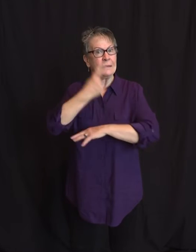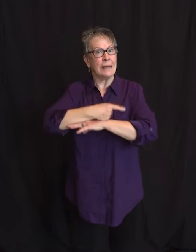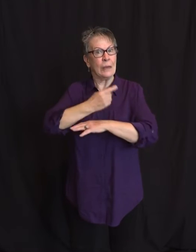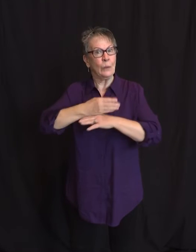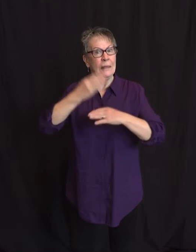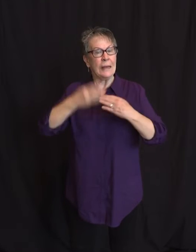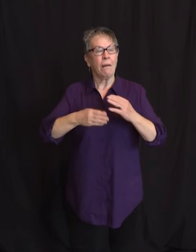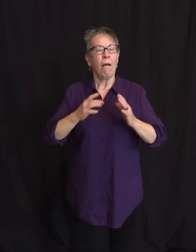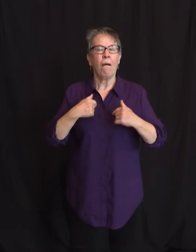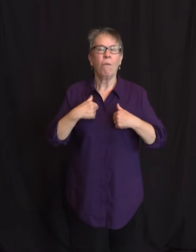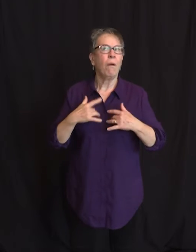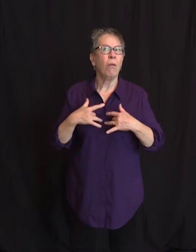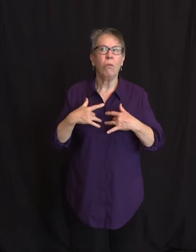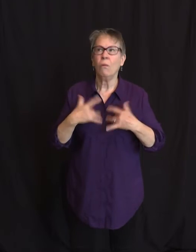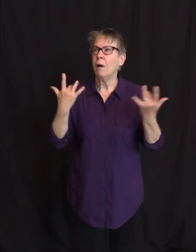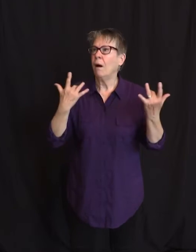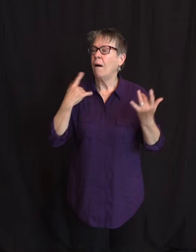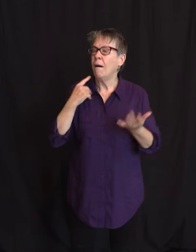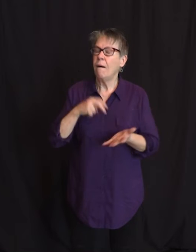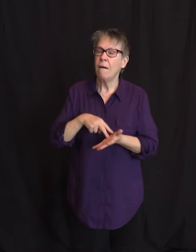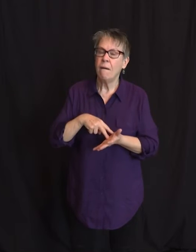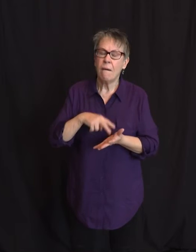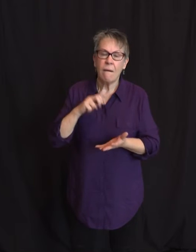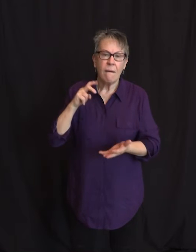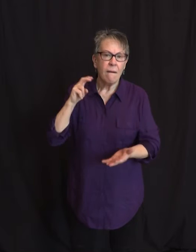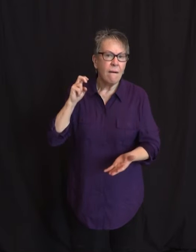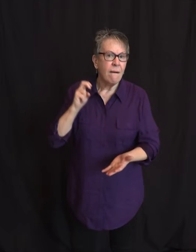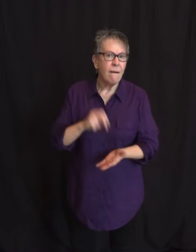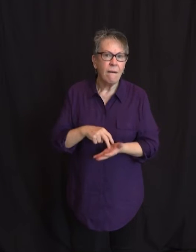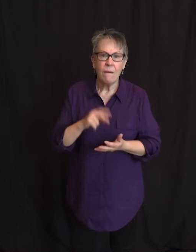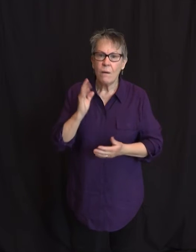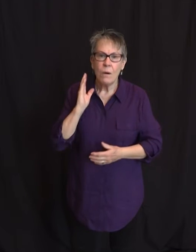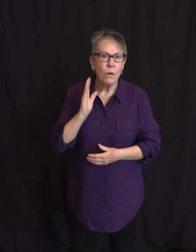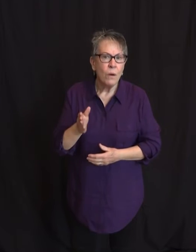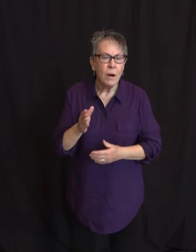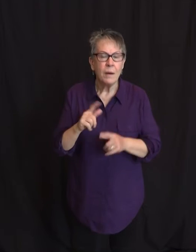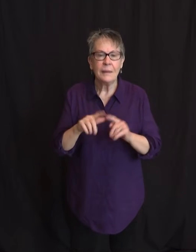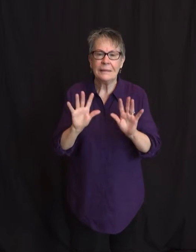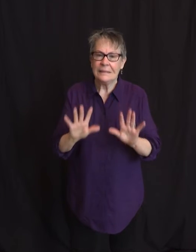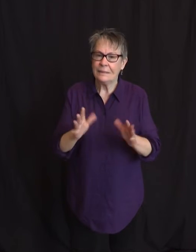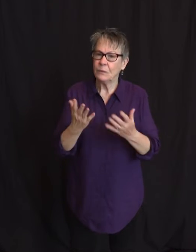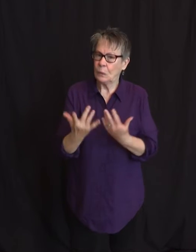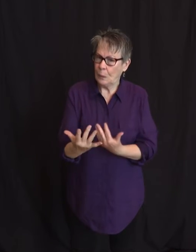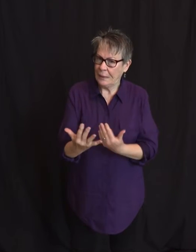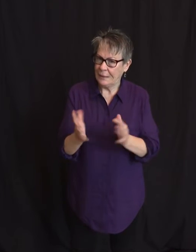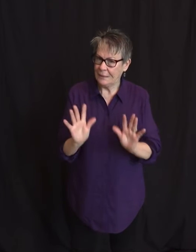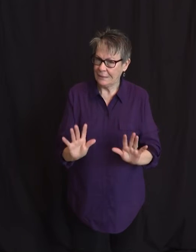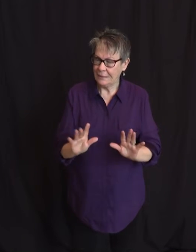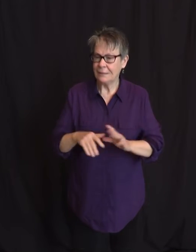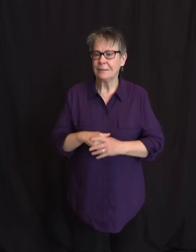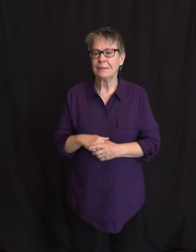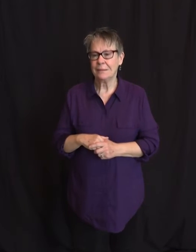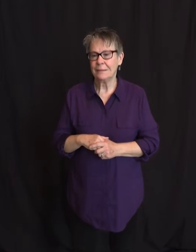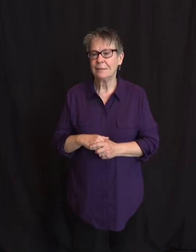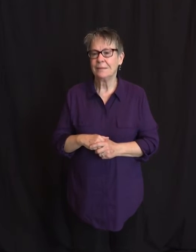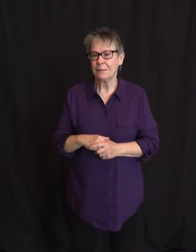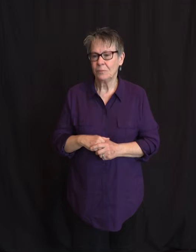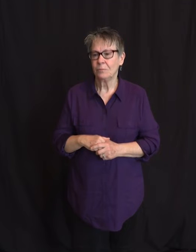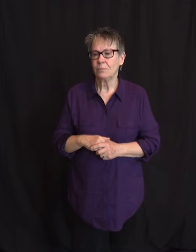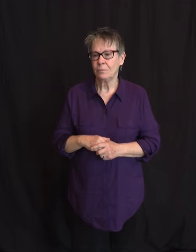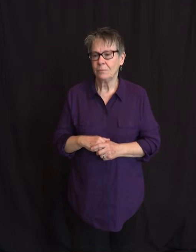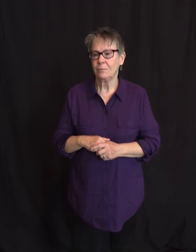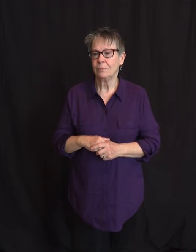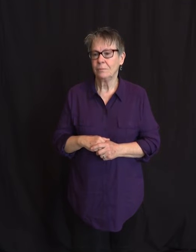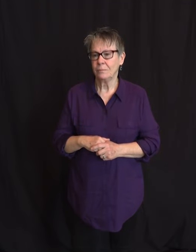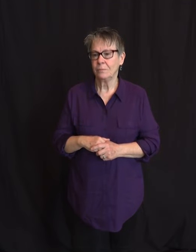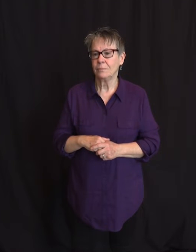New Jersey on the shore and rent or even own a second home are overwhelmingly either New